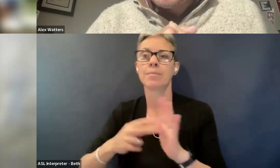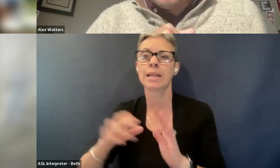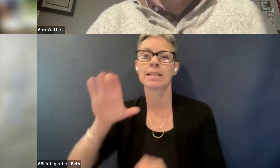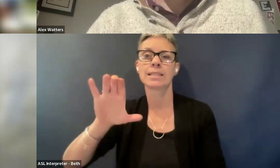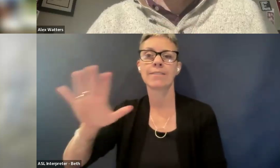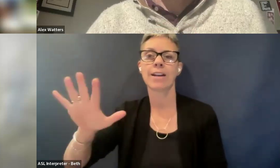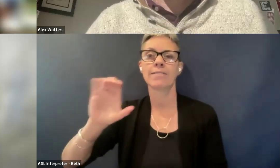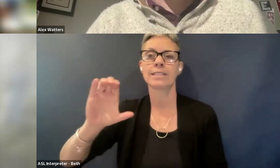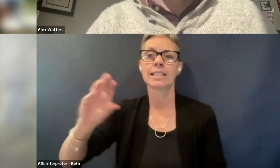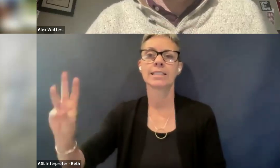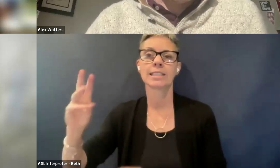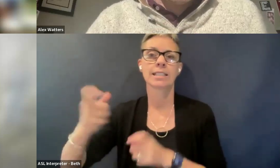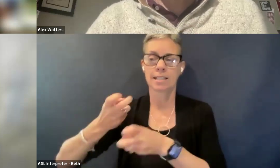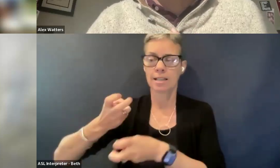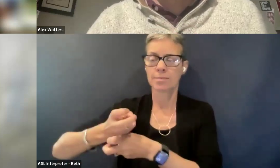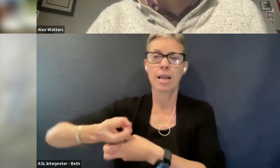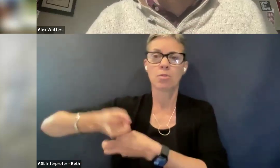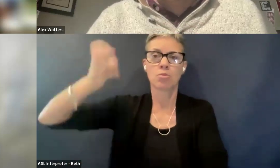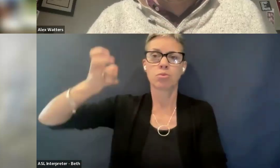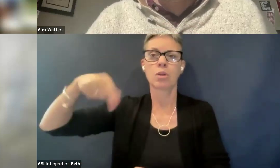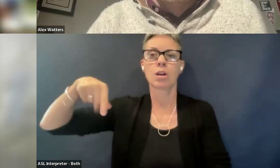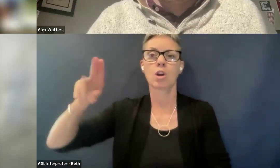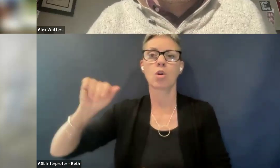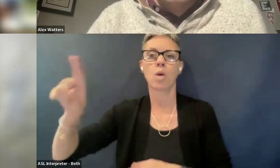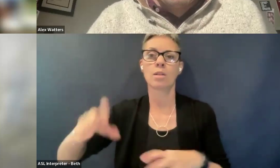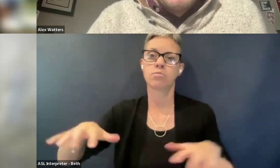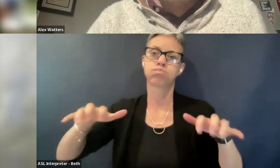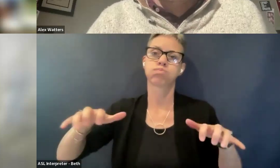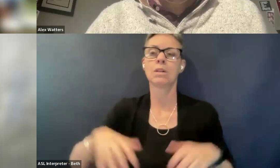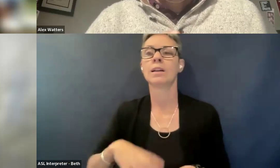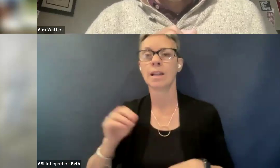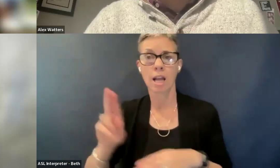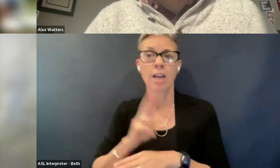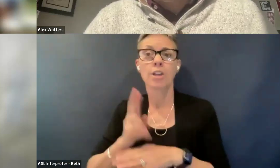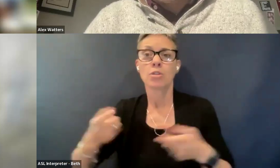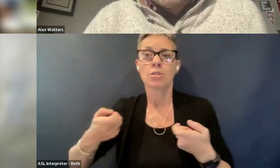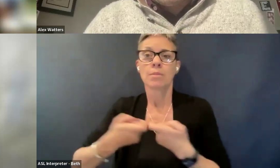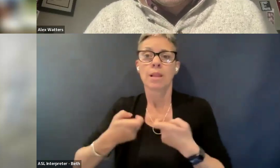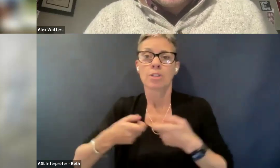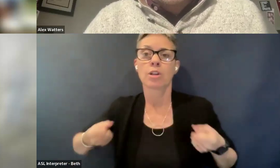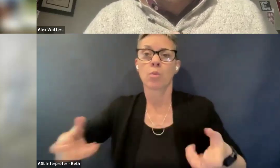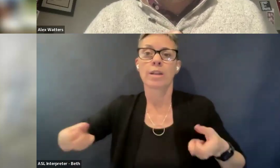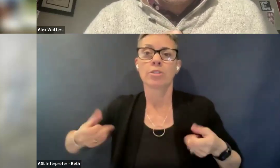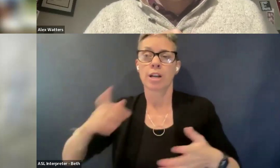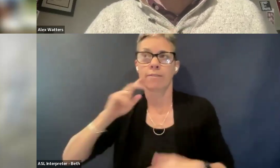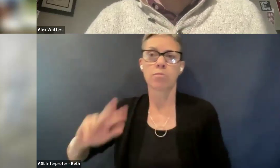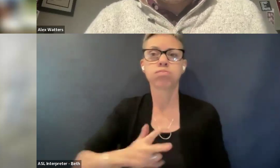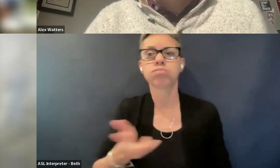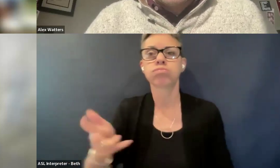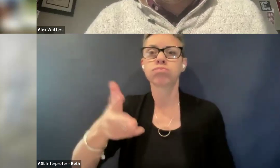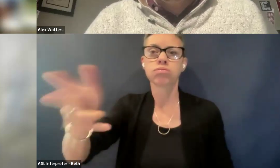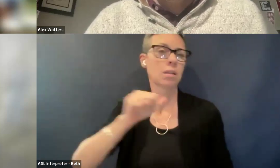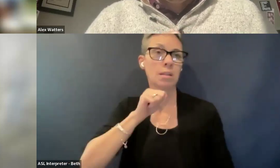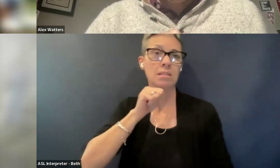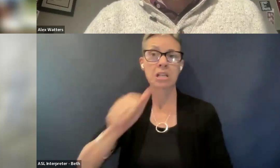quadriplegic. I do not have full function of my hands. I use a power wheelchair in order to get around. But that didn't deter me. I actually decided to go